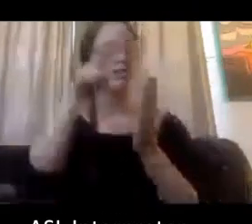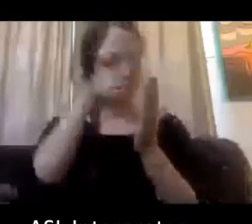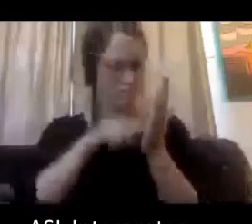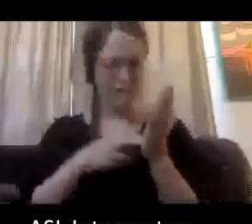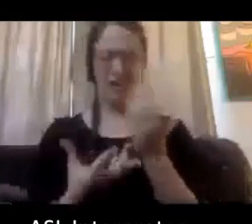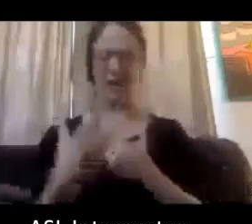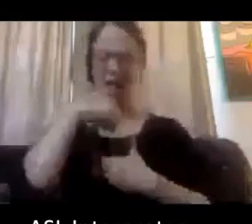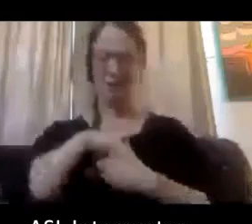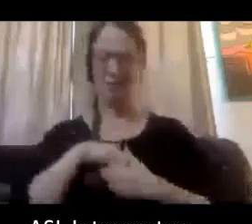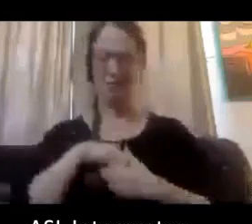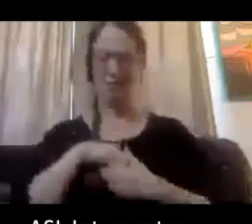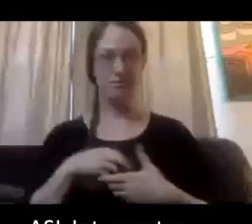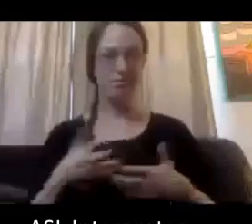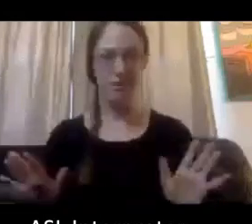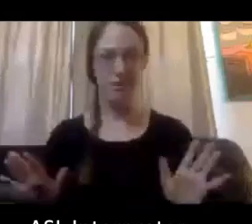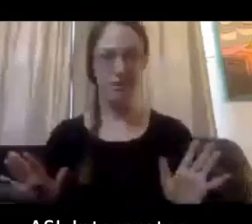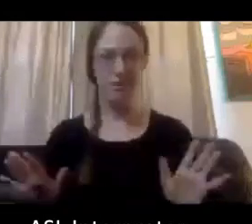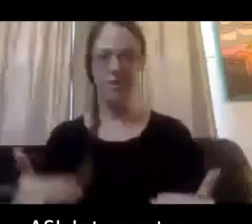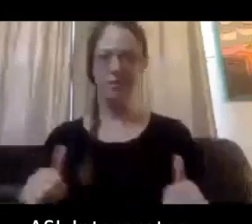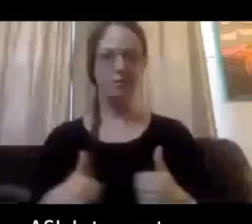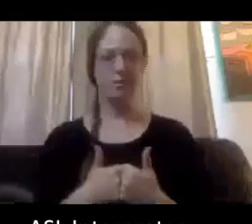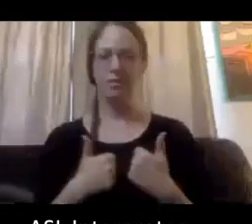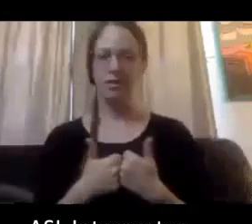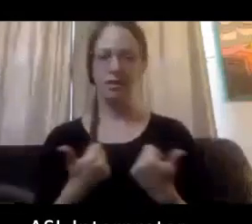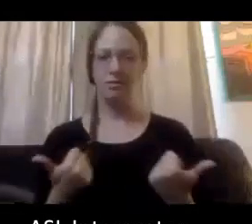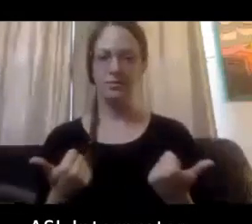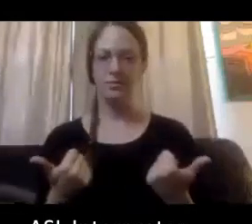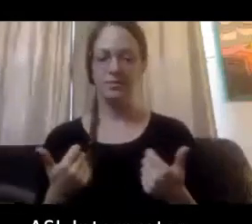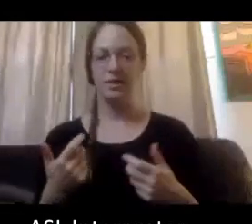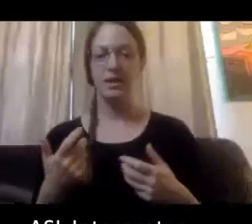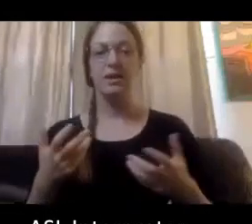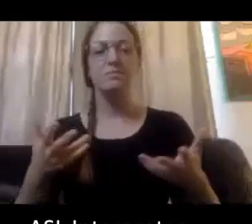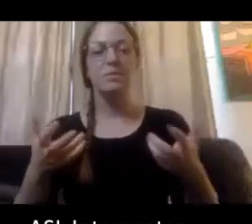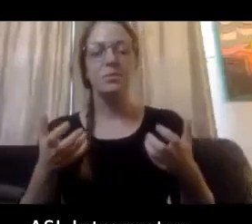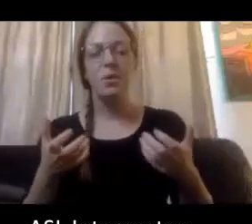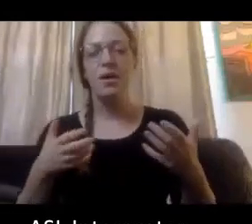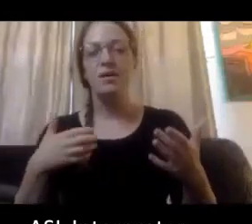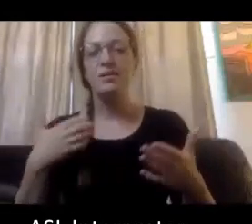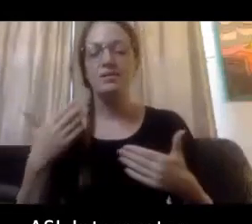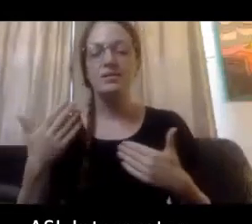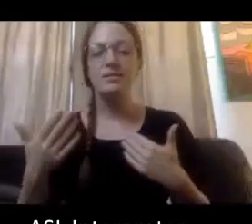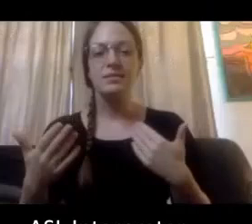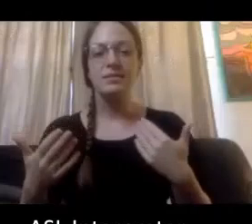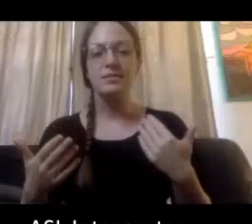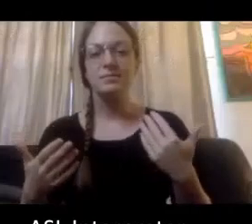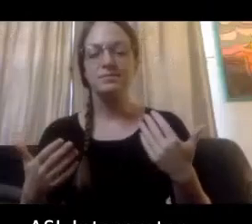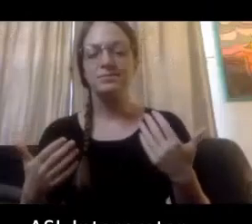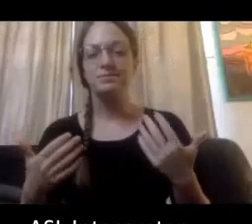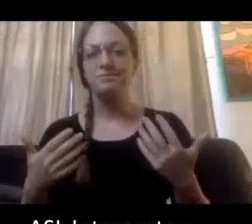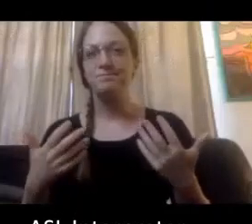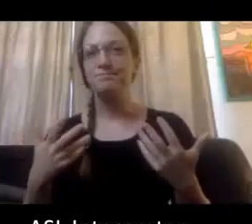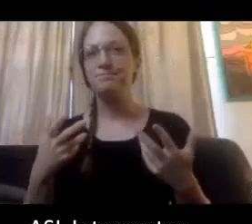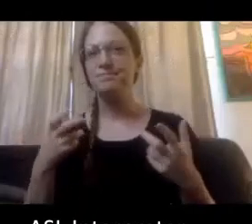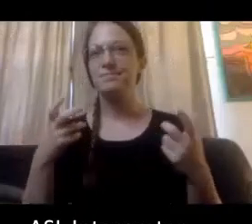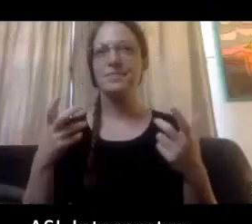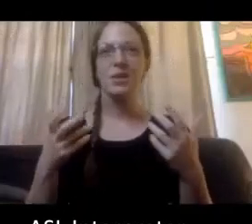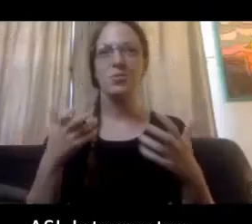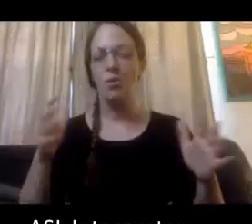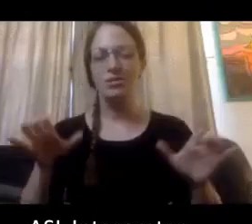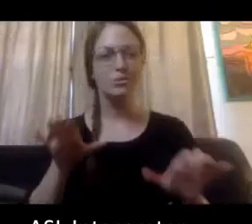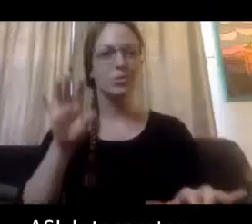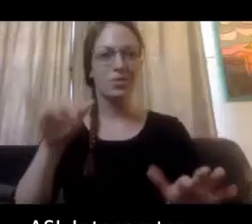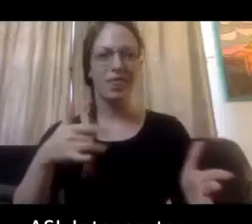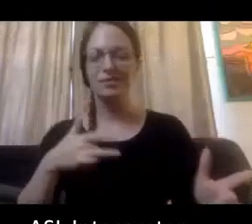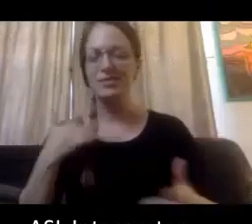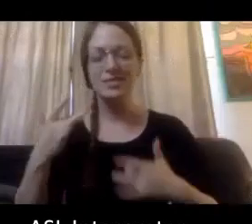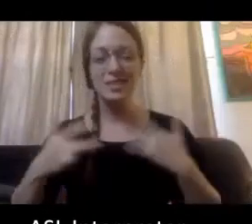and you're just ready to go. And trying to do that has been a really exciting